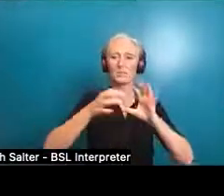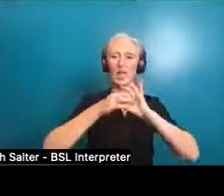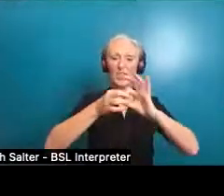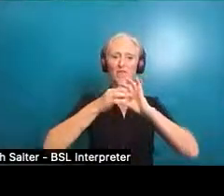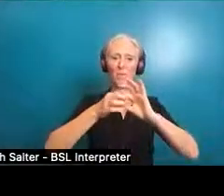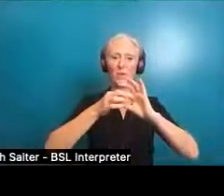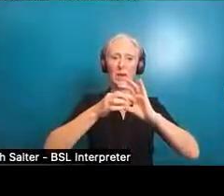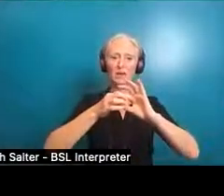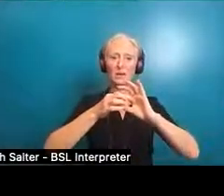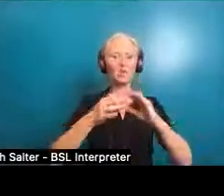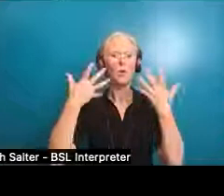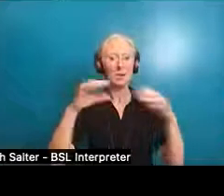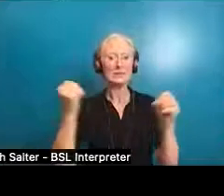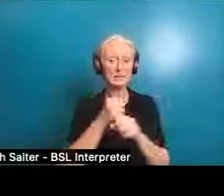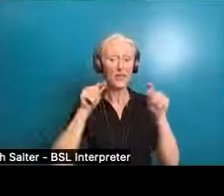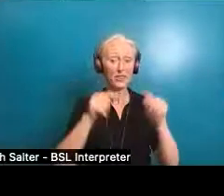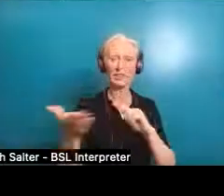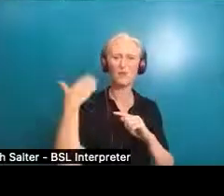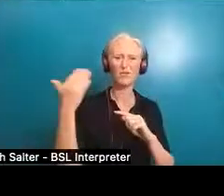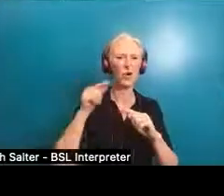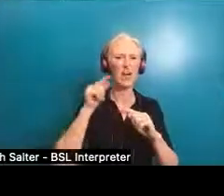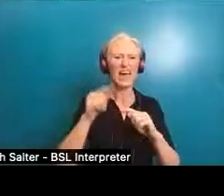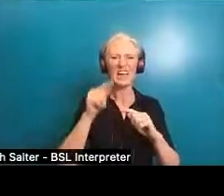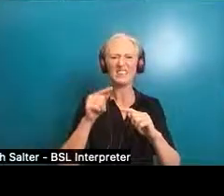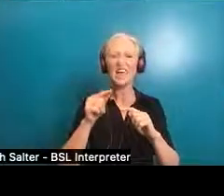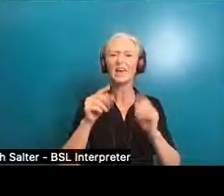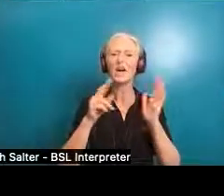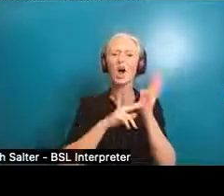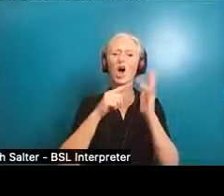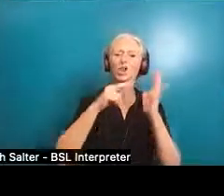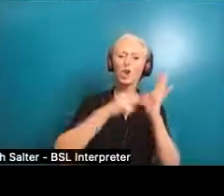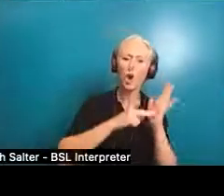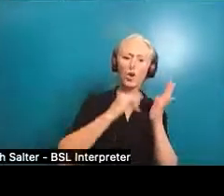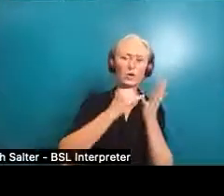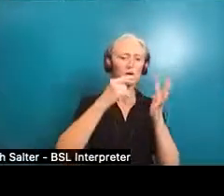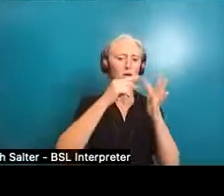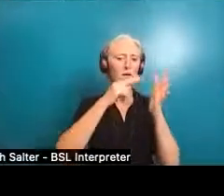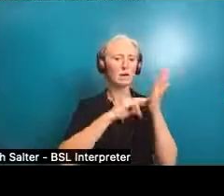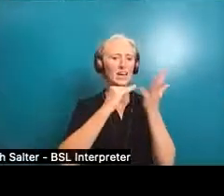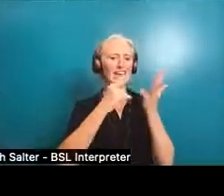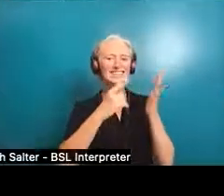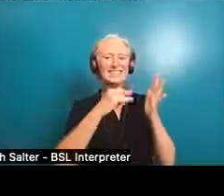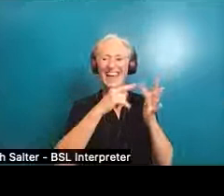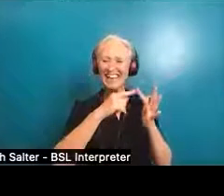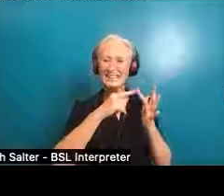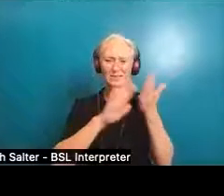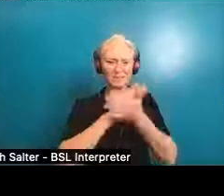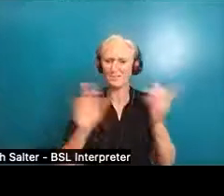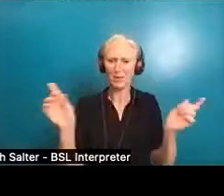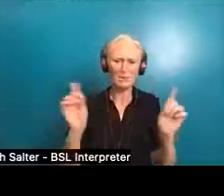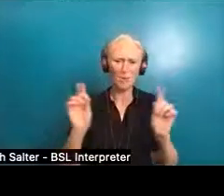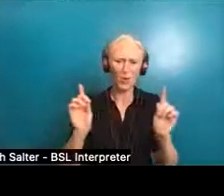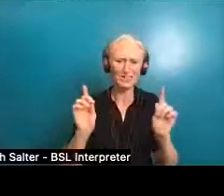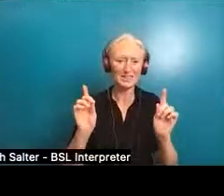in the past. This is particularly for a type of mutation called a nonsense mutation.